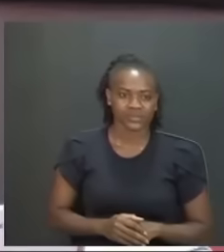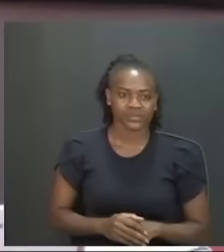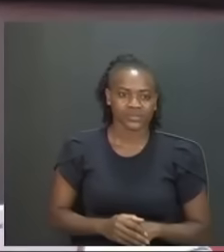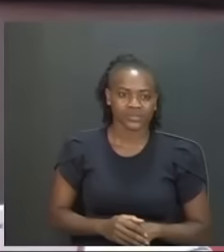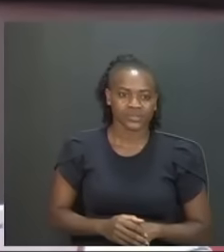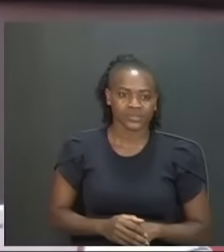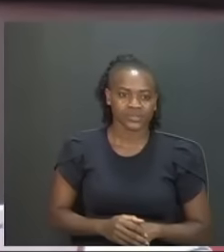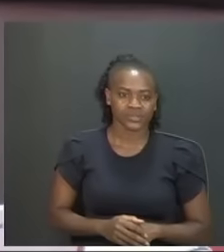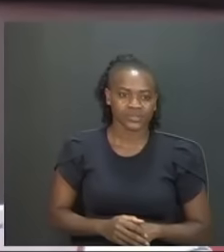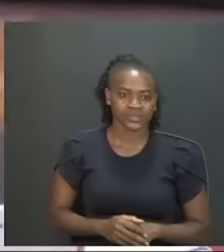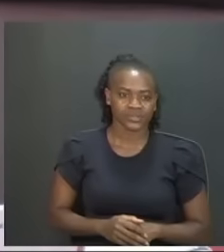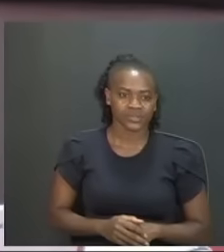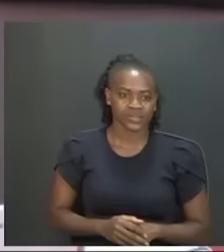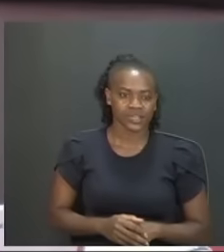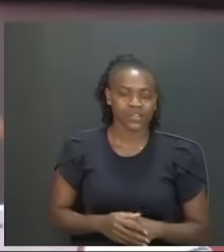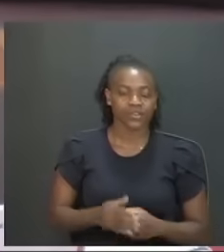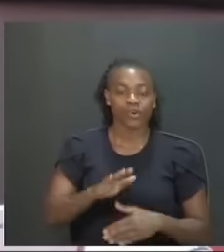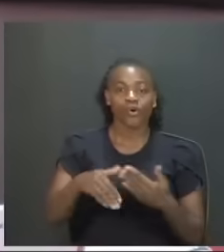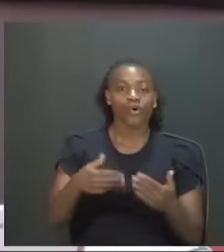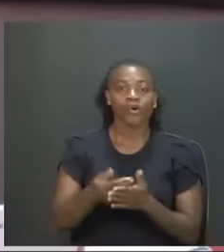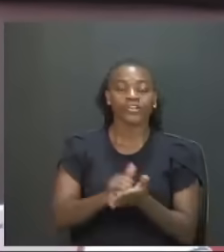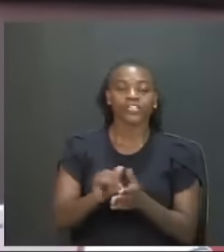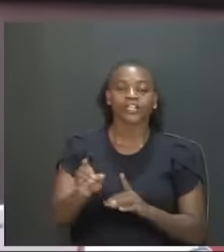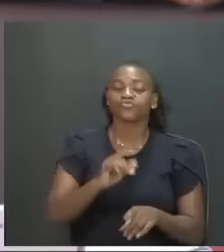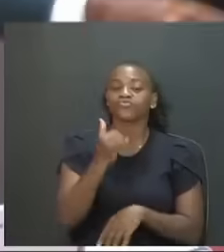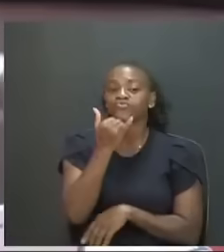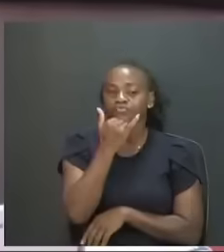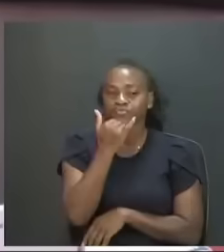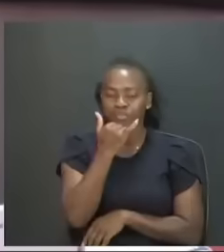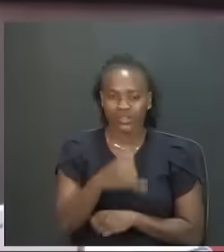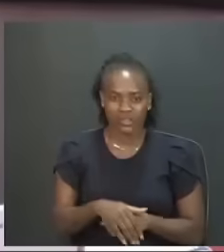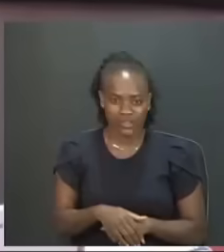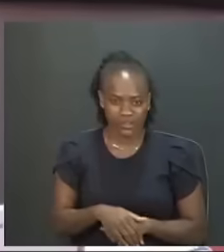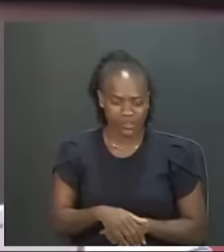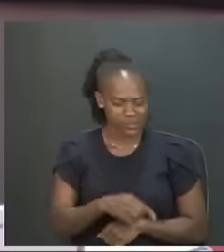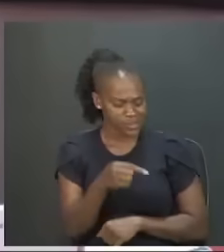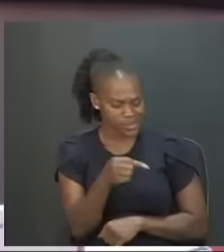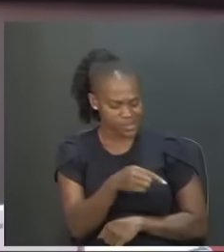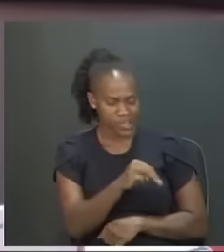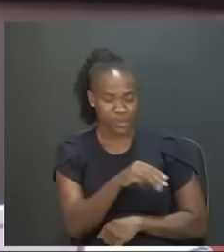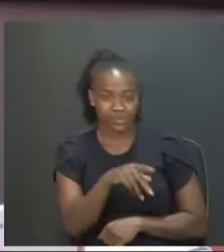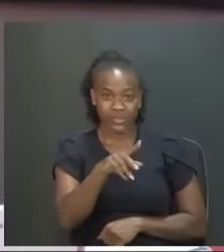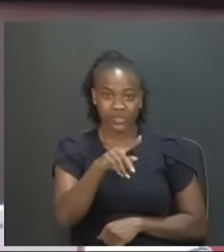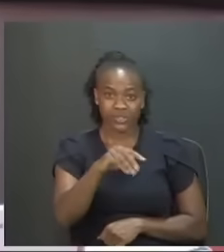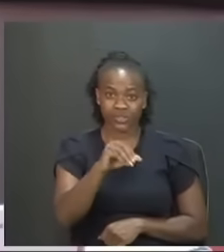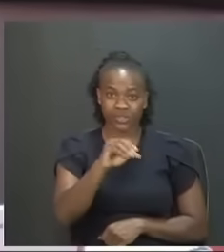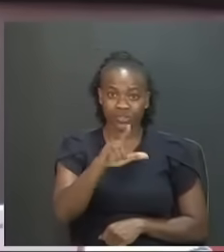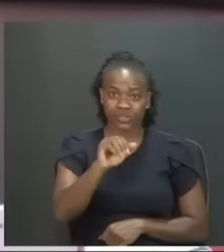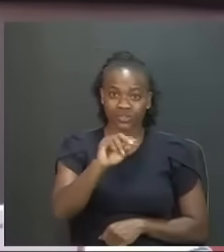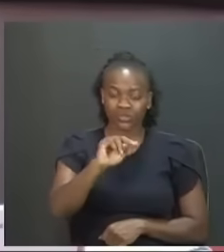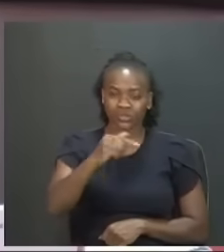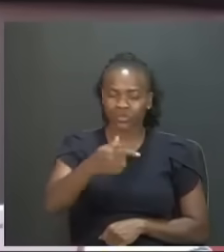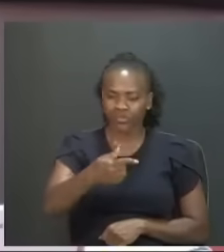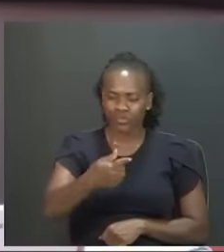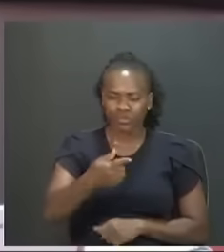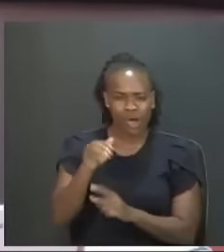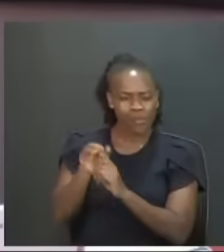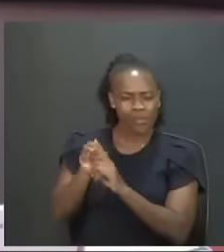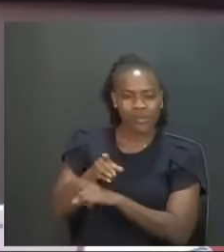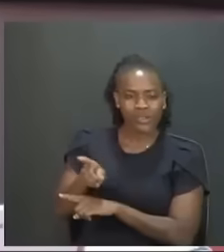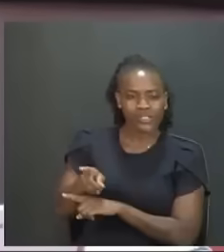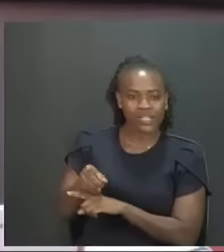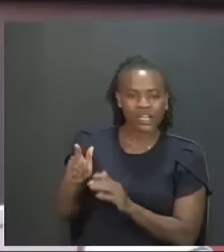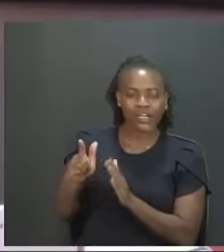And that's whatever we've been doing is wrong. The respected member for Tolon got up to remind him of